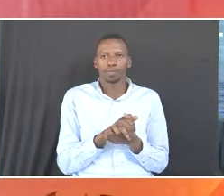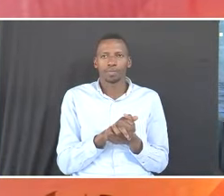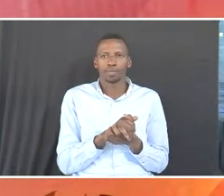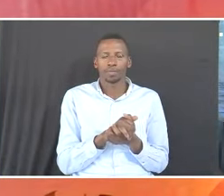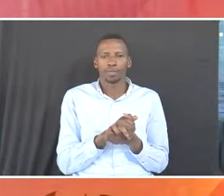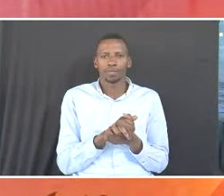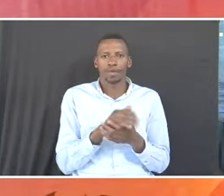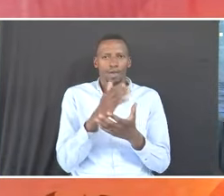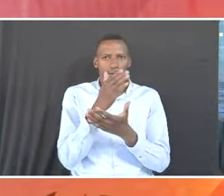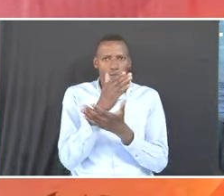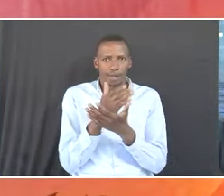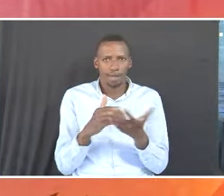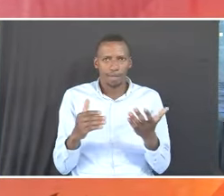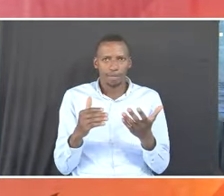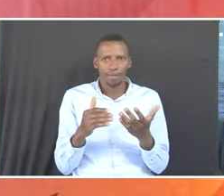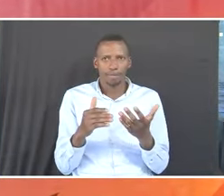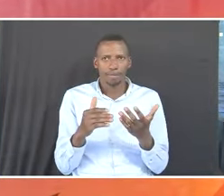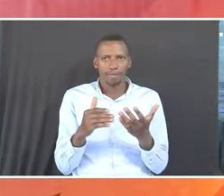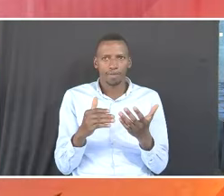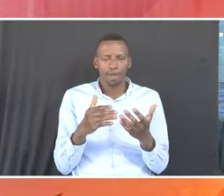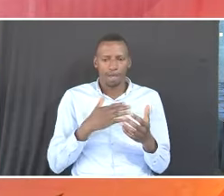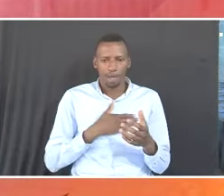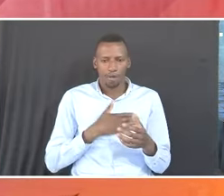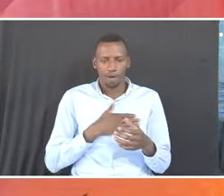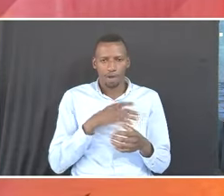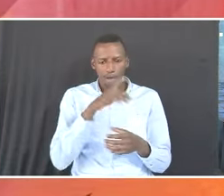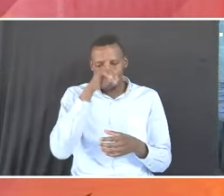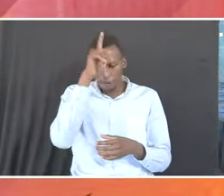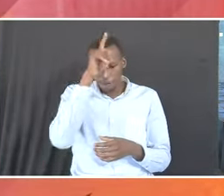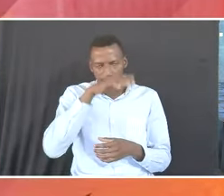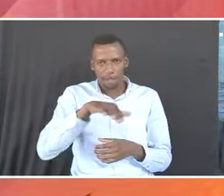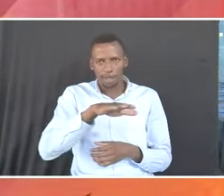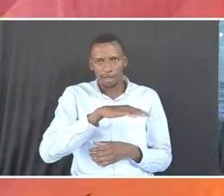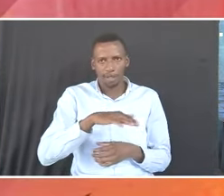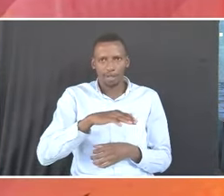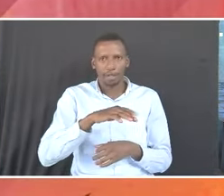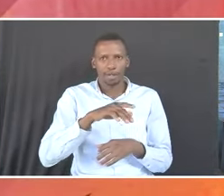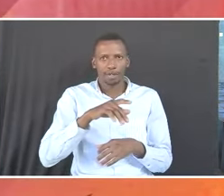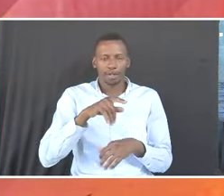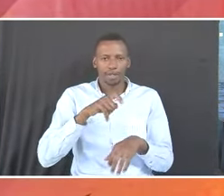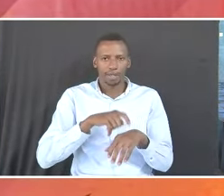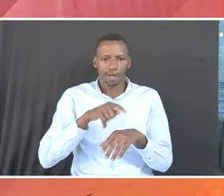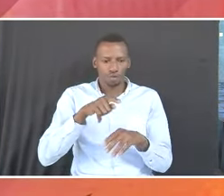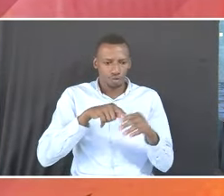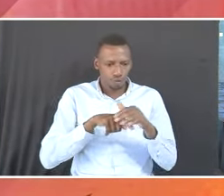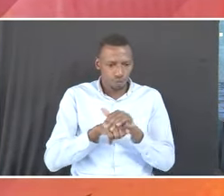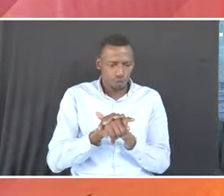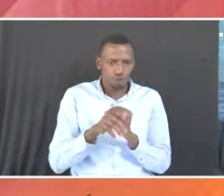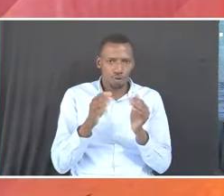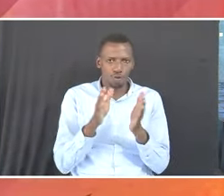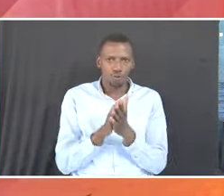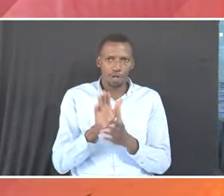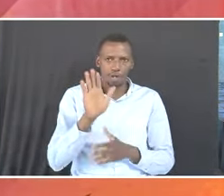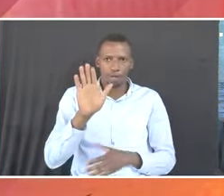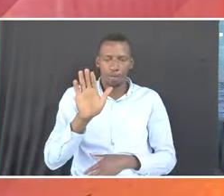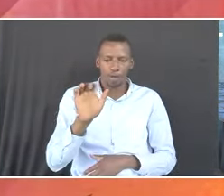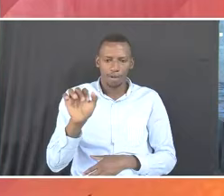Ushago, some of our Ushagos, when you go to your V8, in a